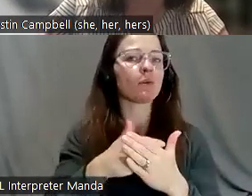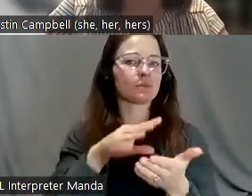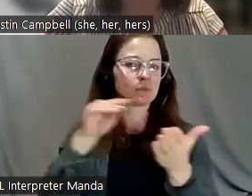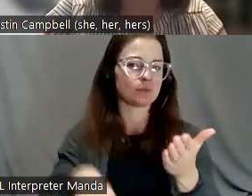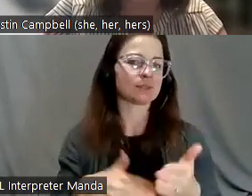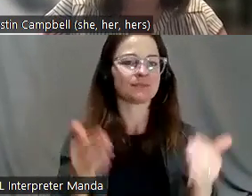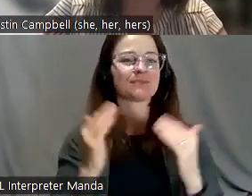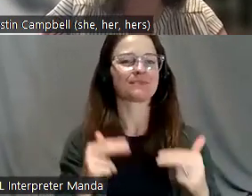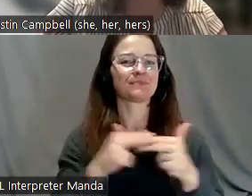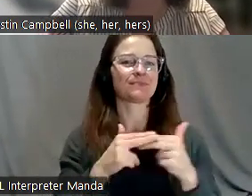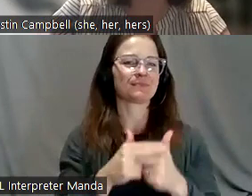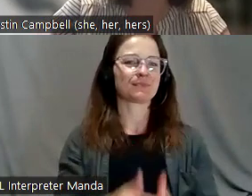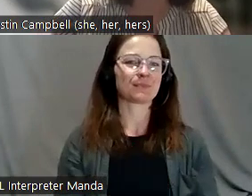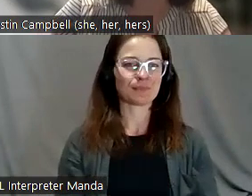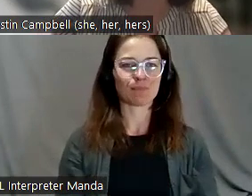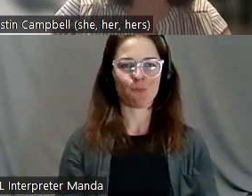Next slide, please.